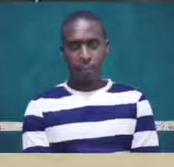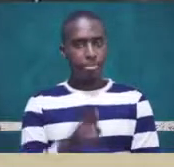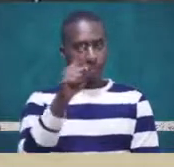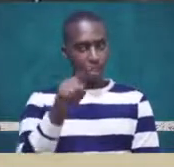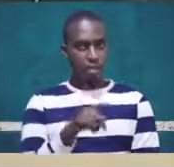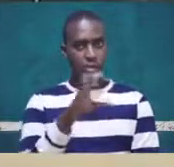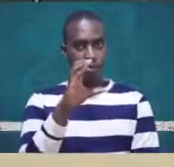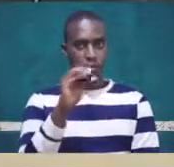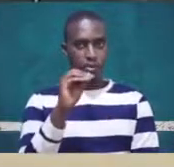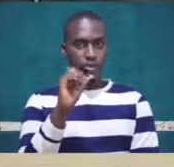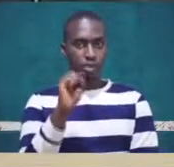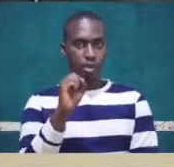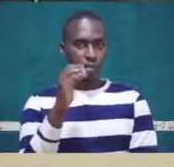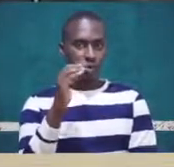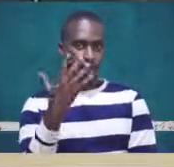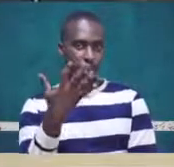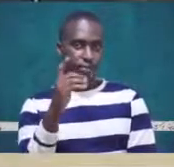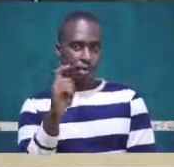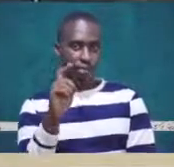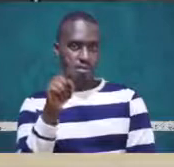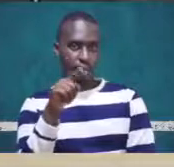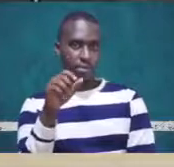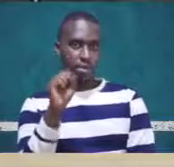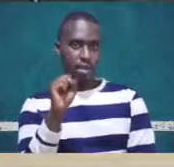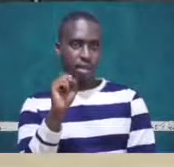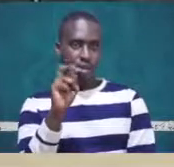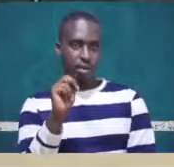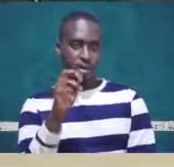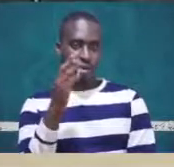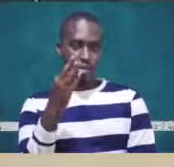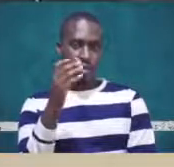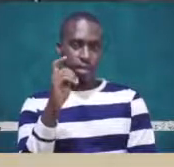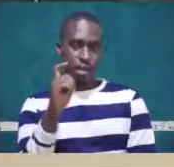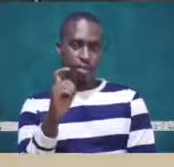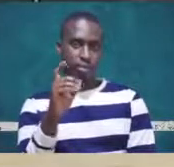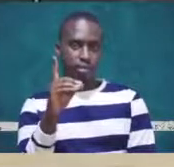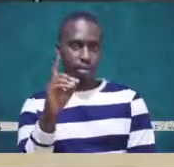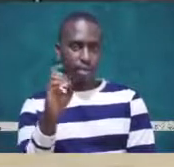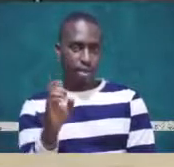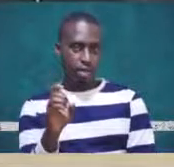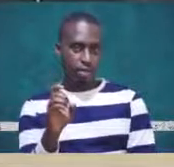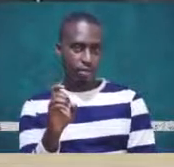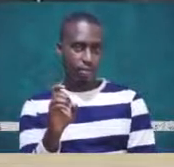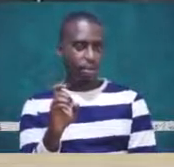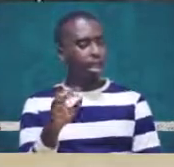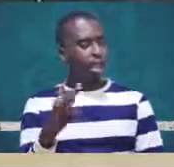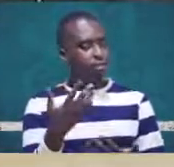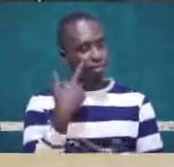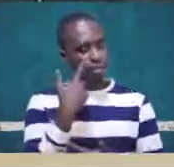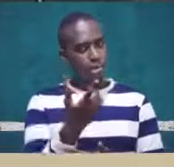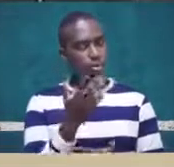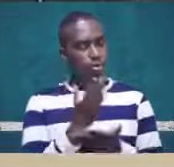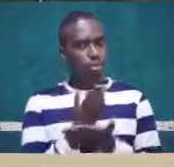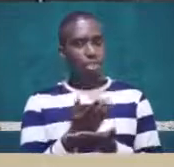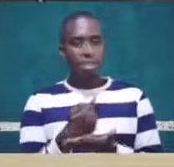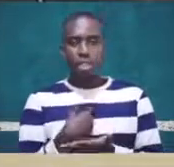Integral of cosine 5x times sine x 3x dx. Do you see? Here